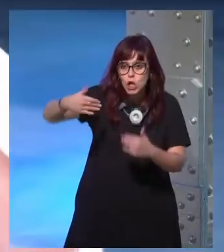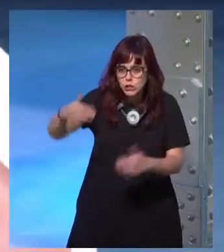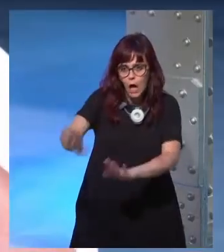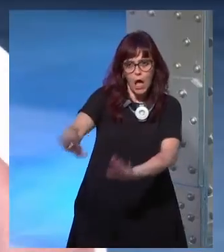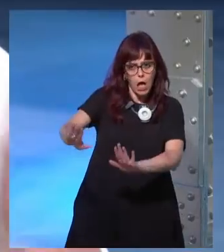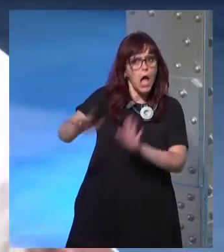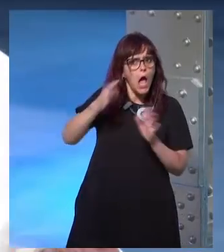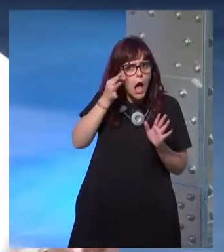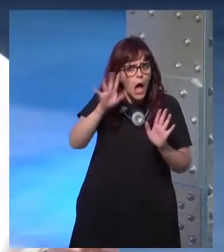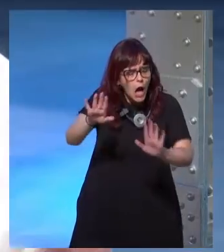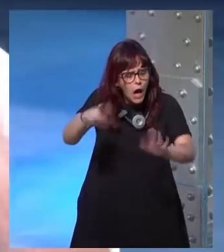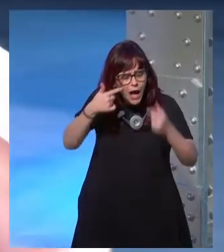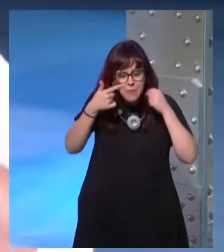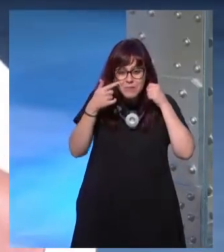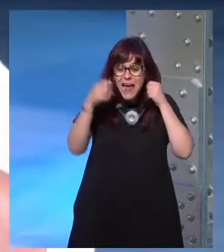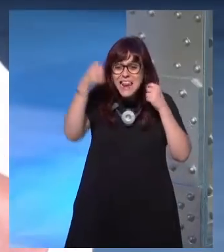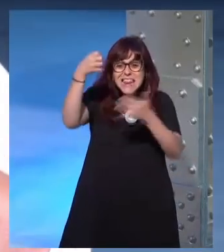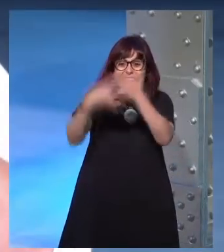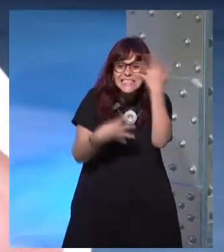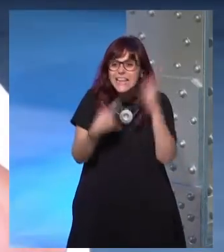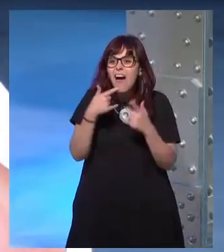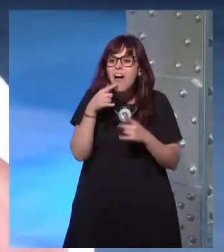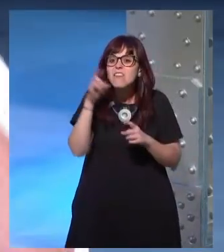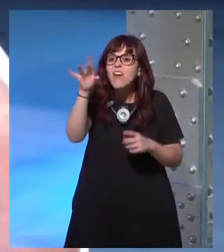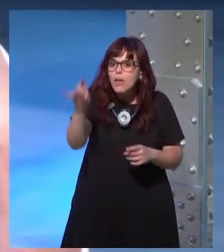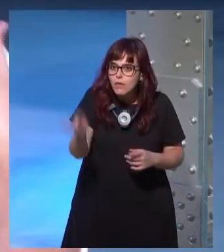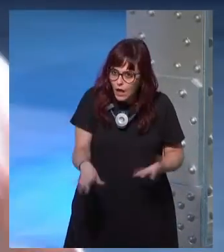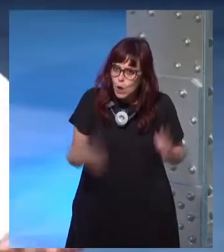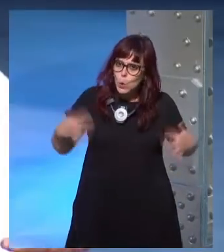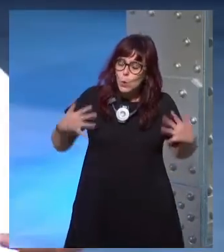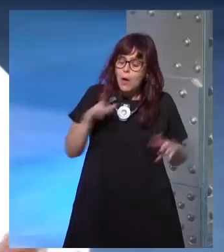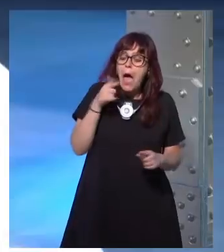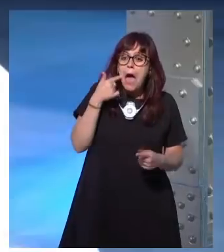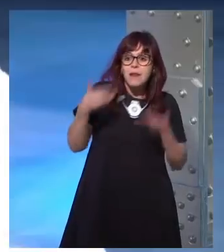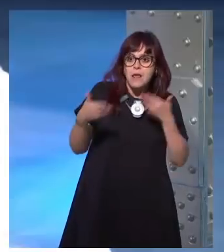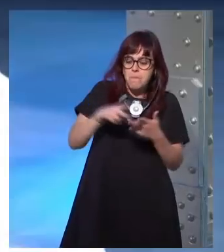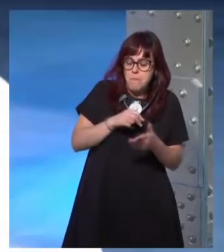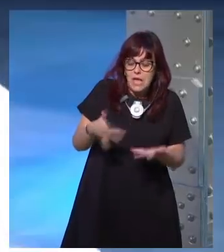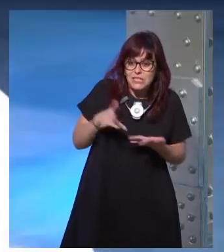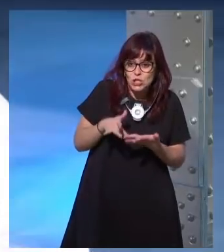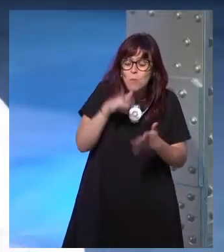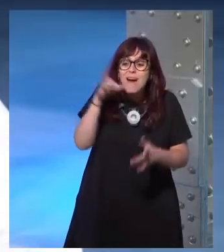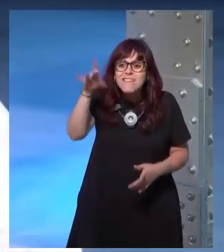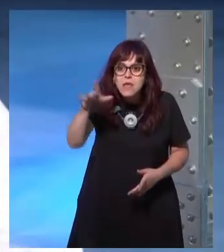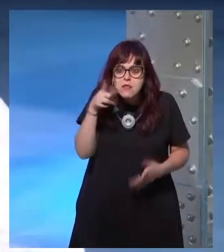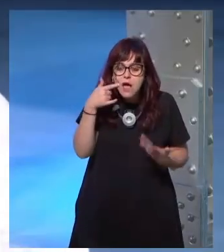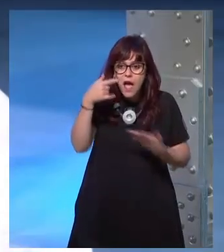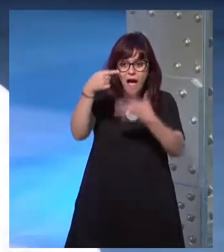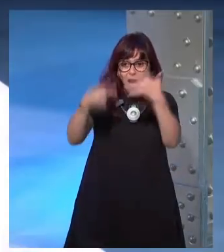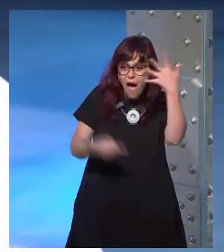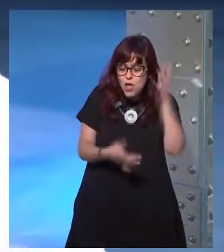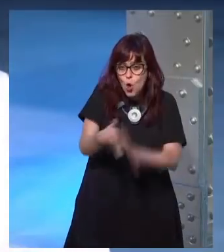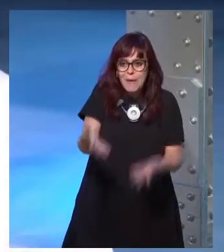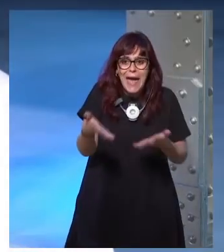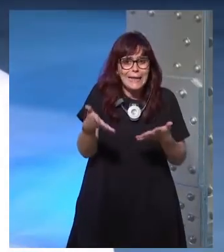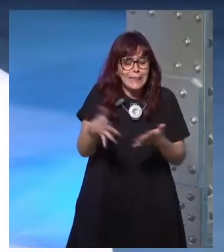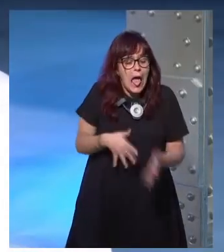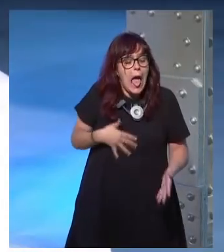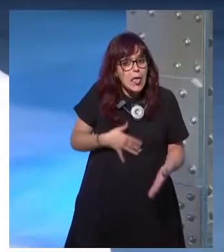in? It's an incredible time. I'm just glad I'm here and still writing stuff. It's a